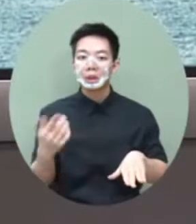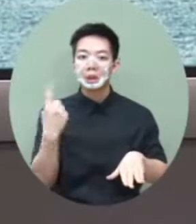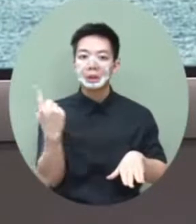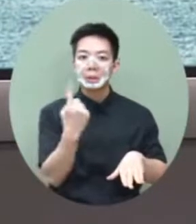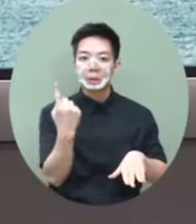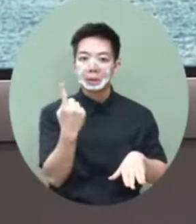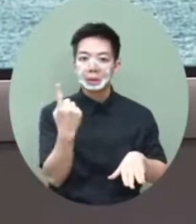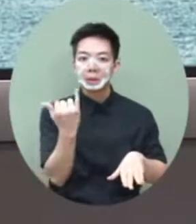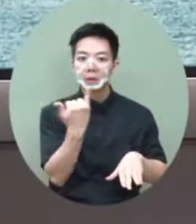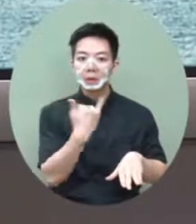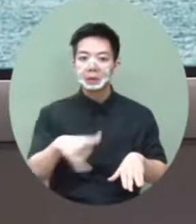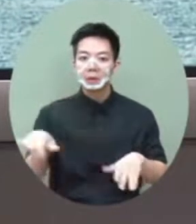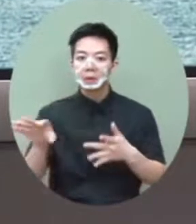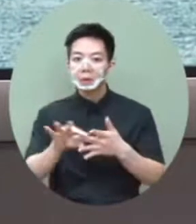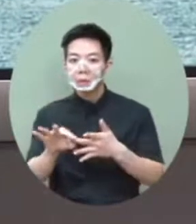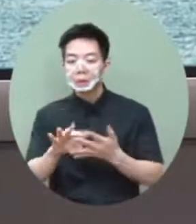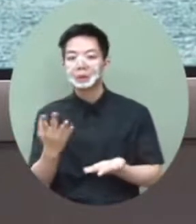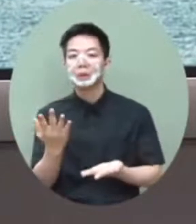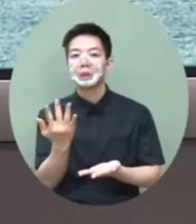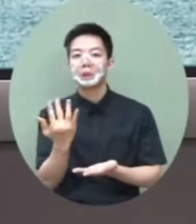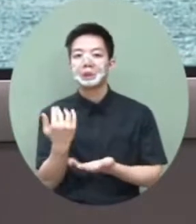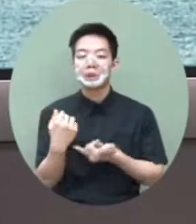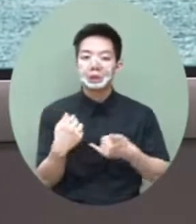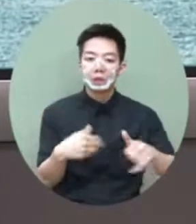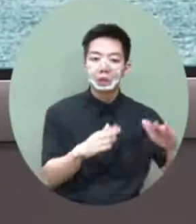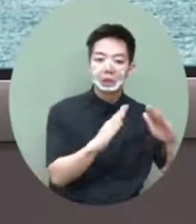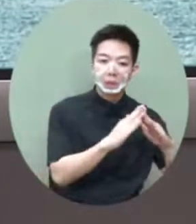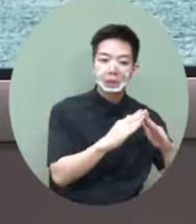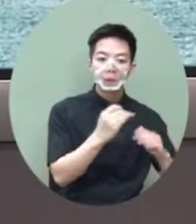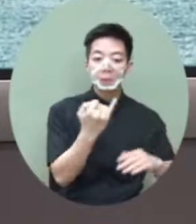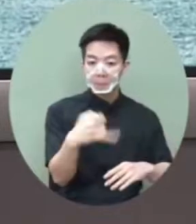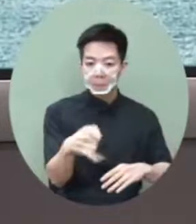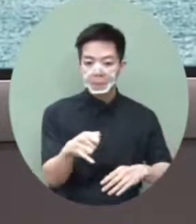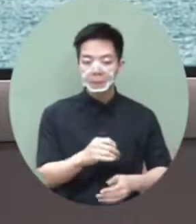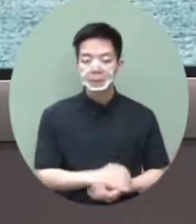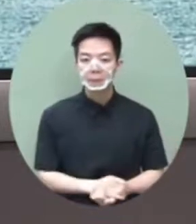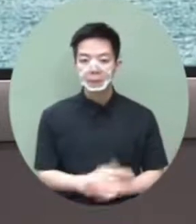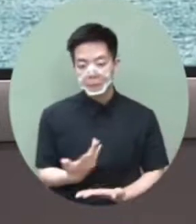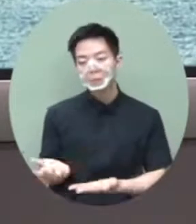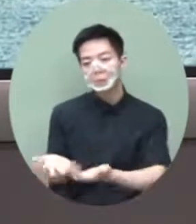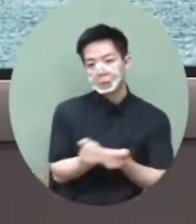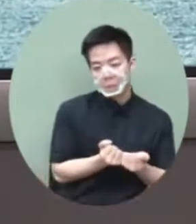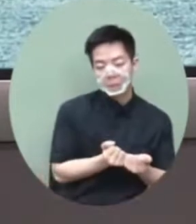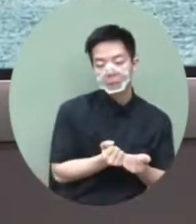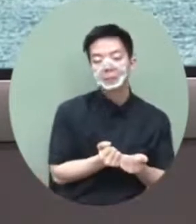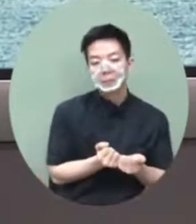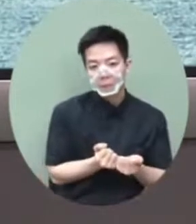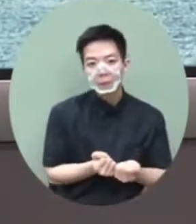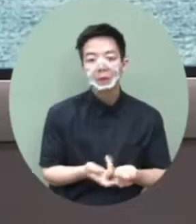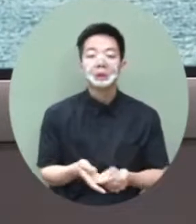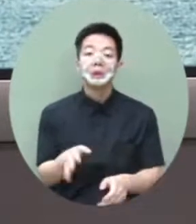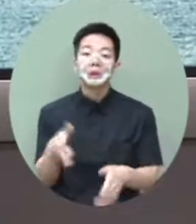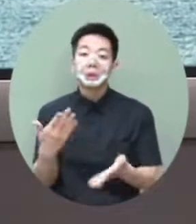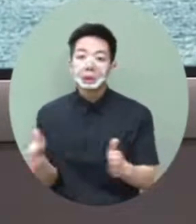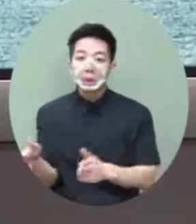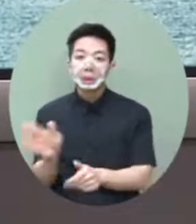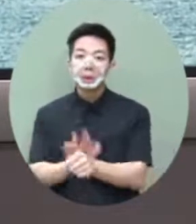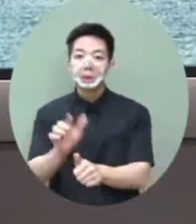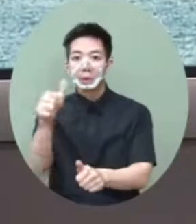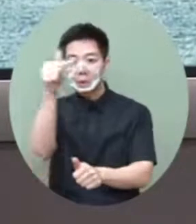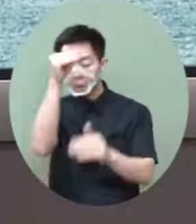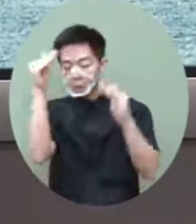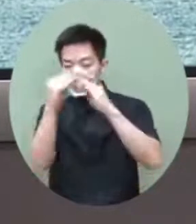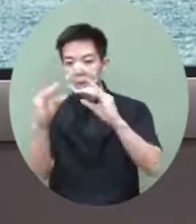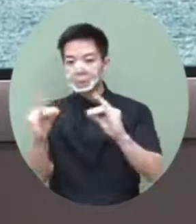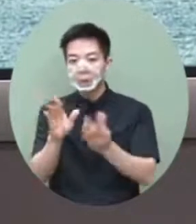who are recovering and are suitable for discharge. The holding centres will take care of